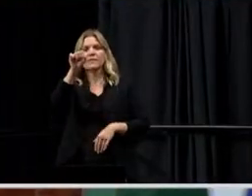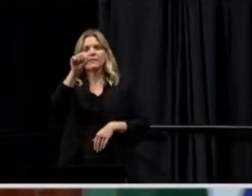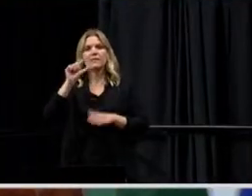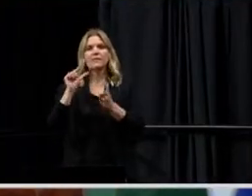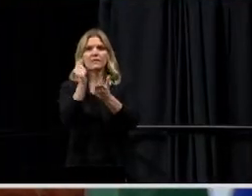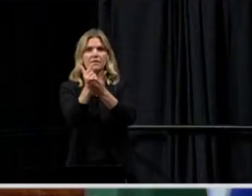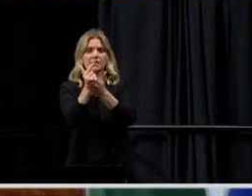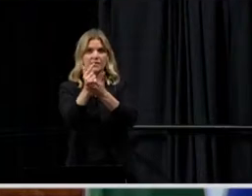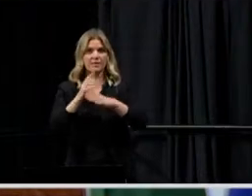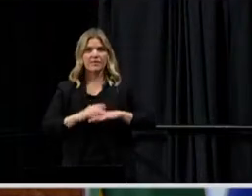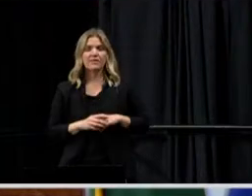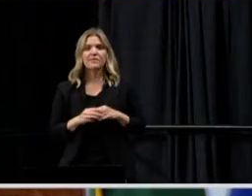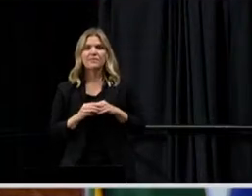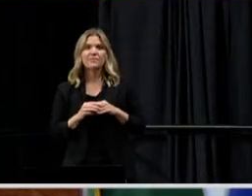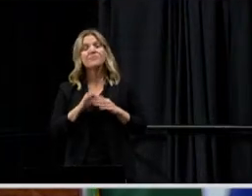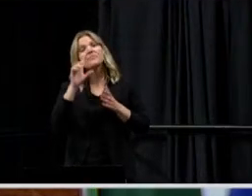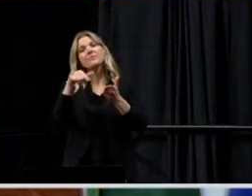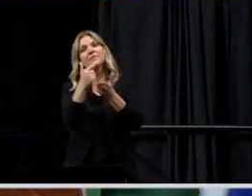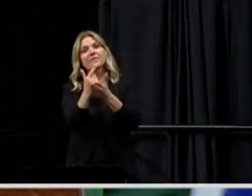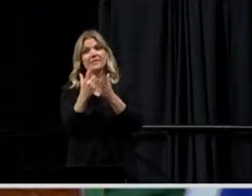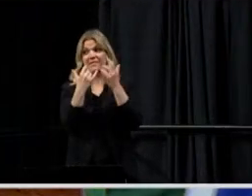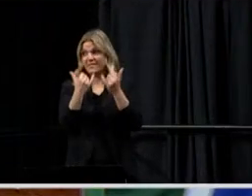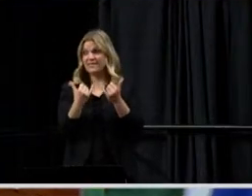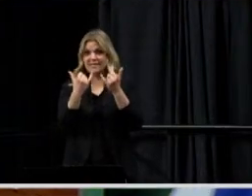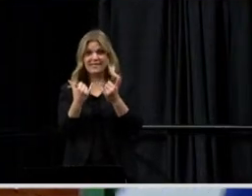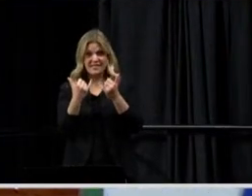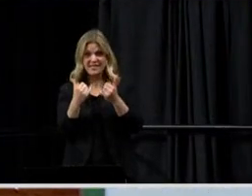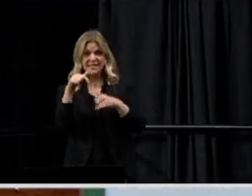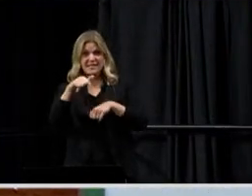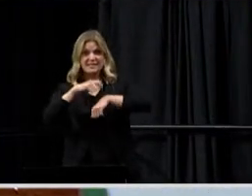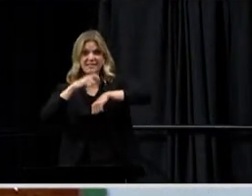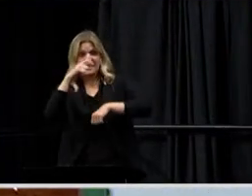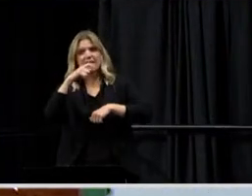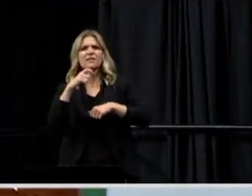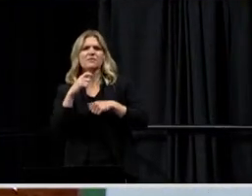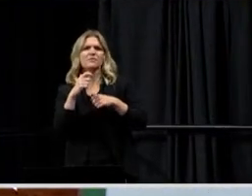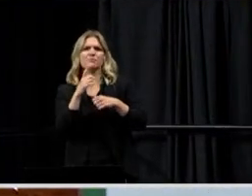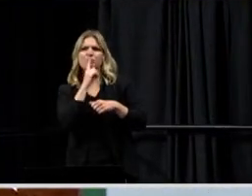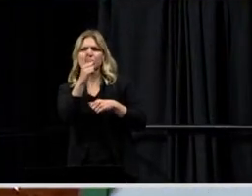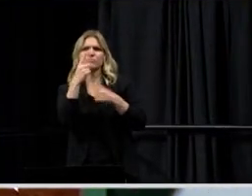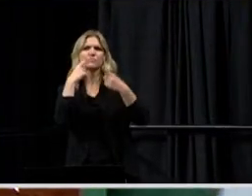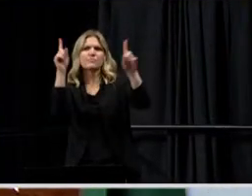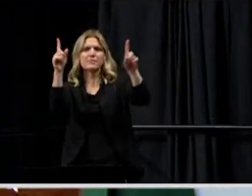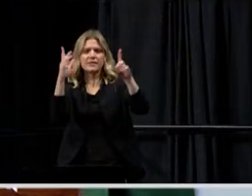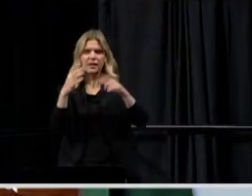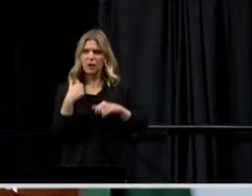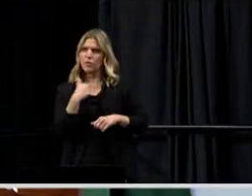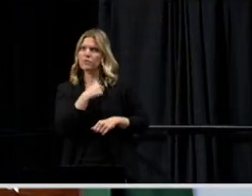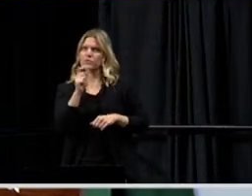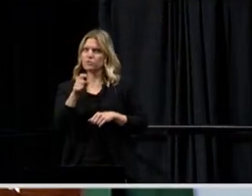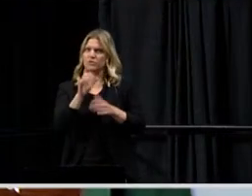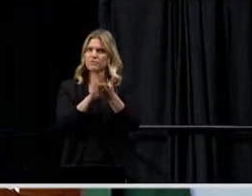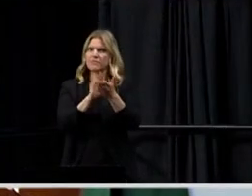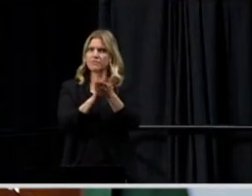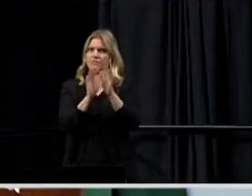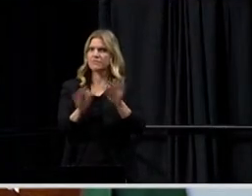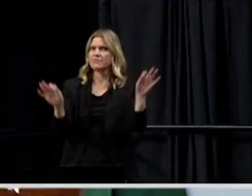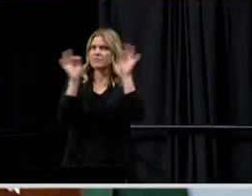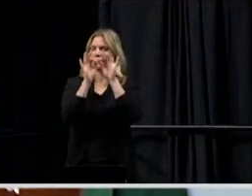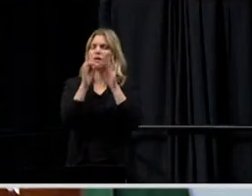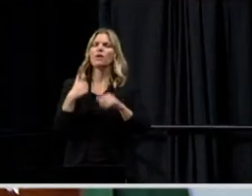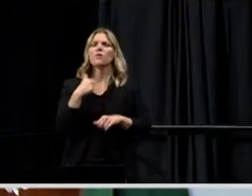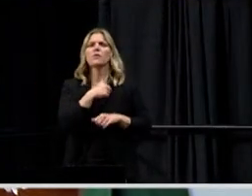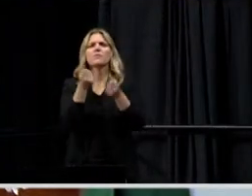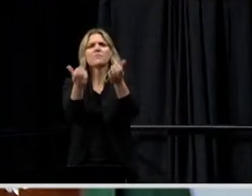graduation. Graduating during such an uncertain time is an incredible achievement and should not be understated. We've all had to make